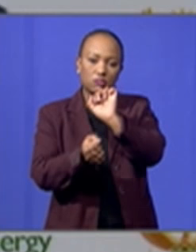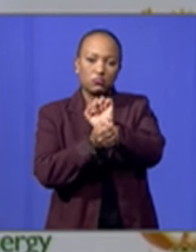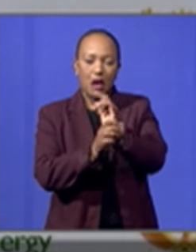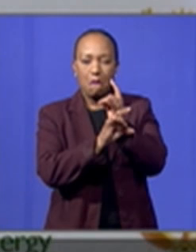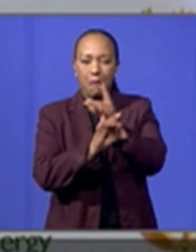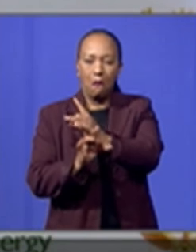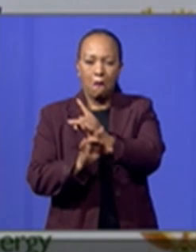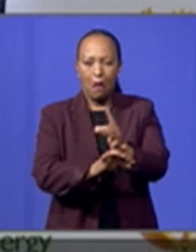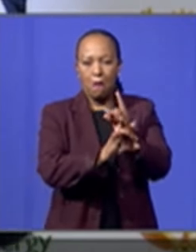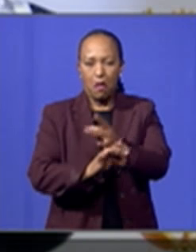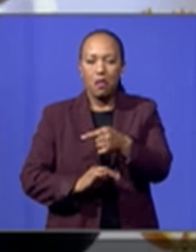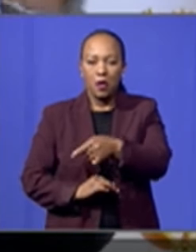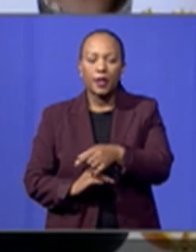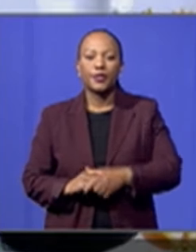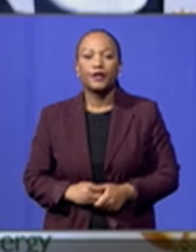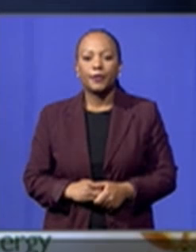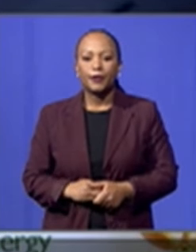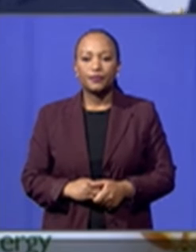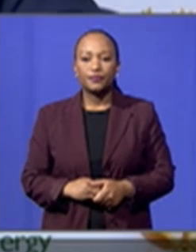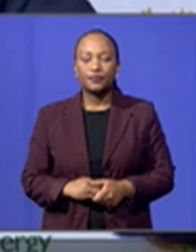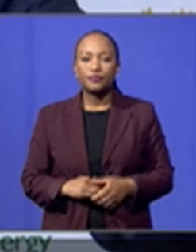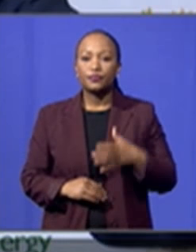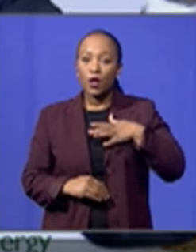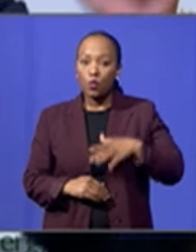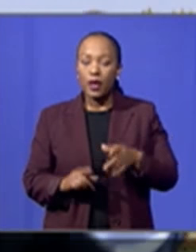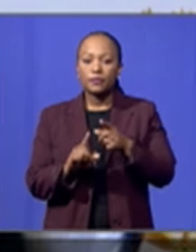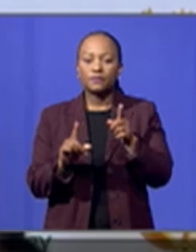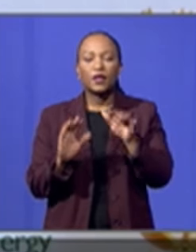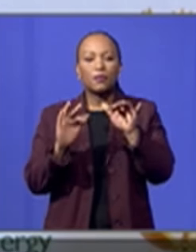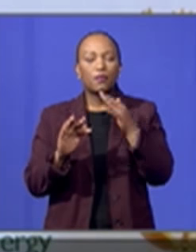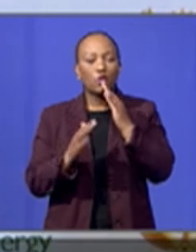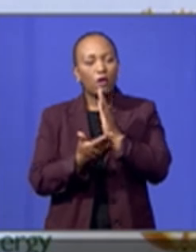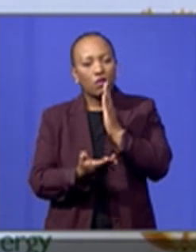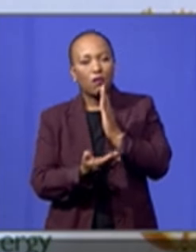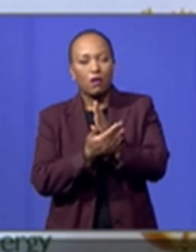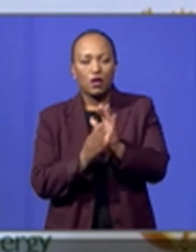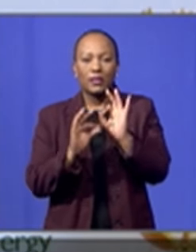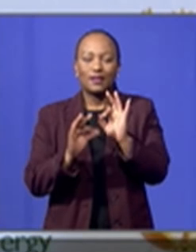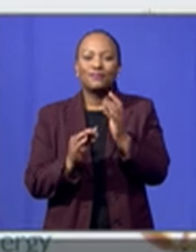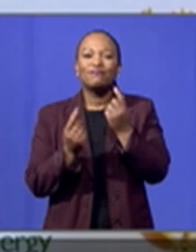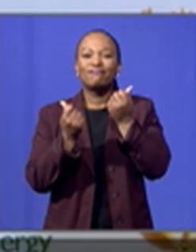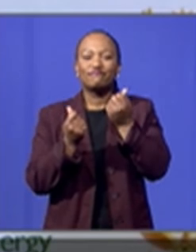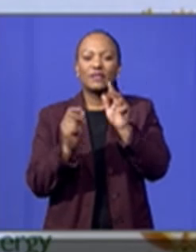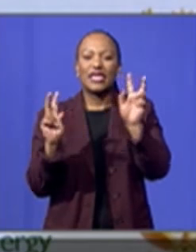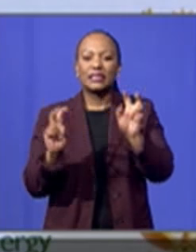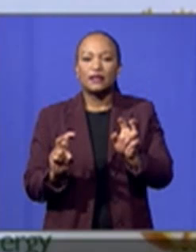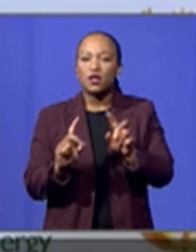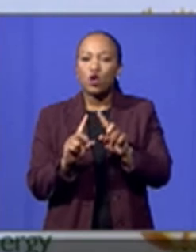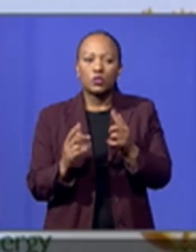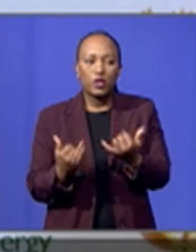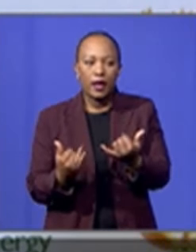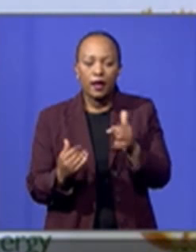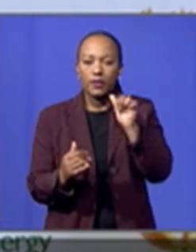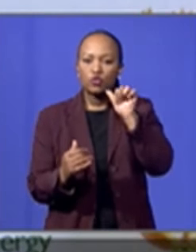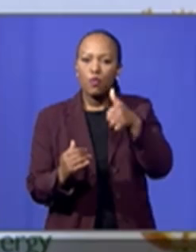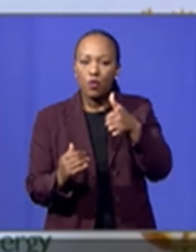So we want everyone to have some degree of certainty on what will be the cost of electricity, not just today, tomorrow, not